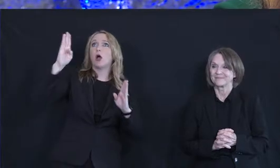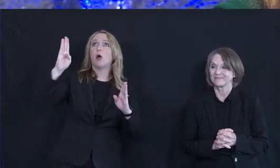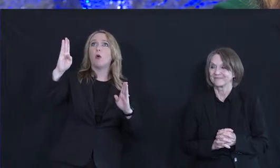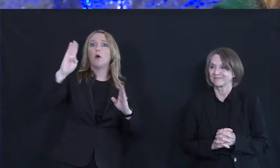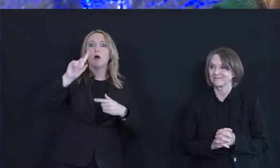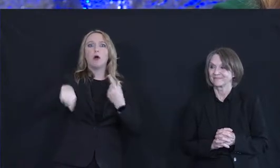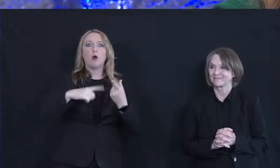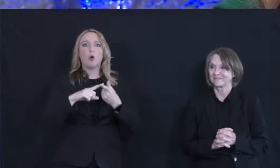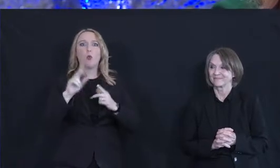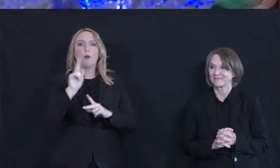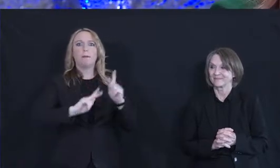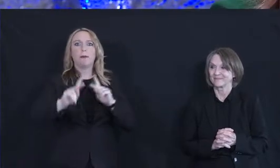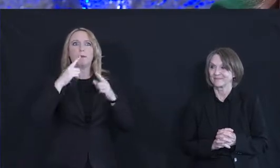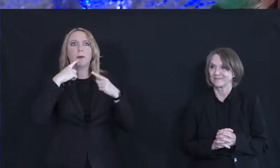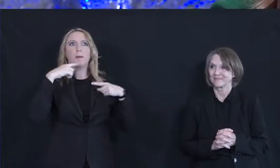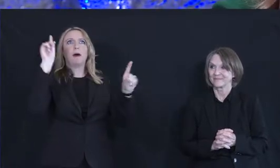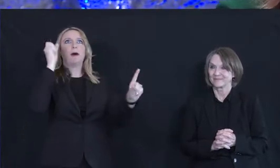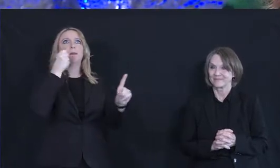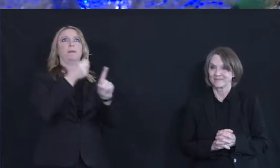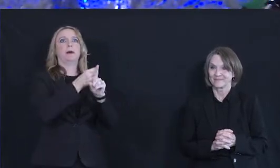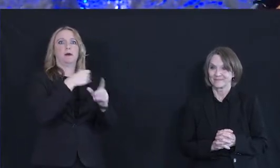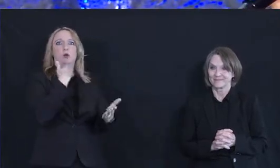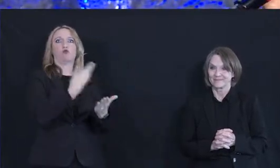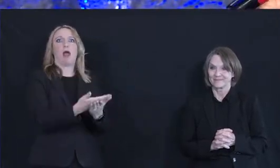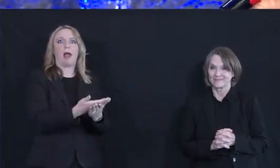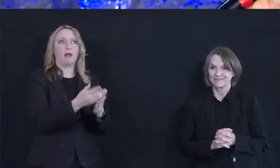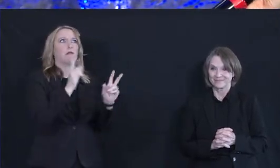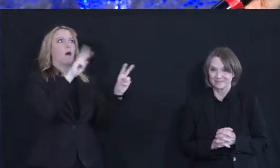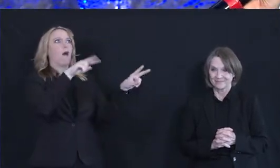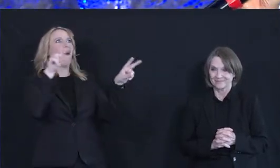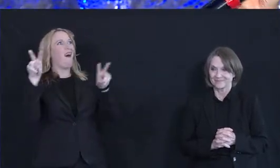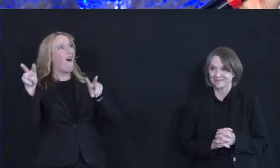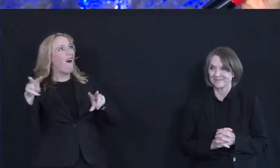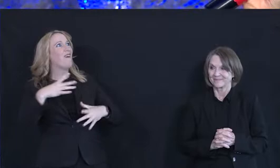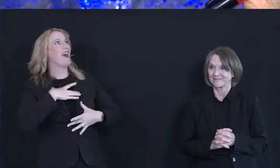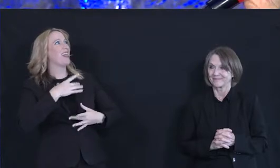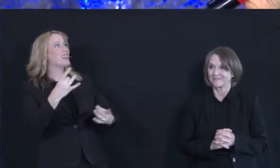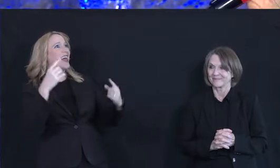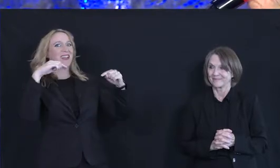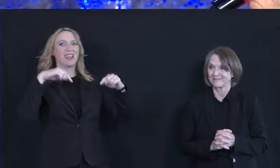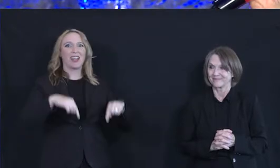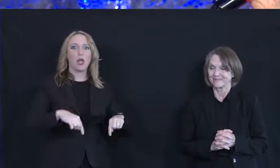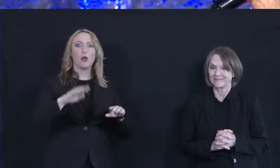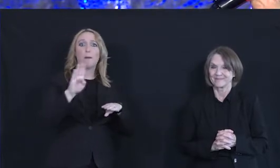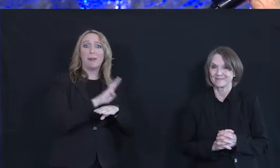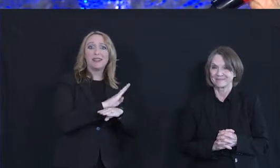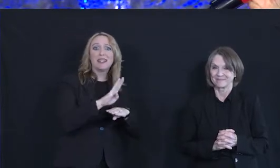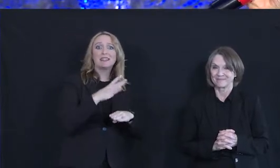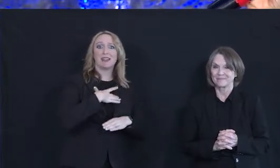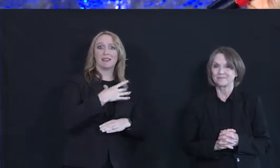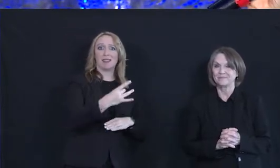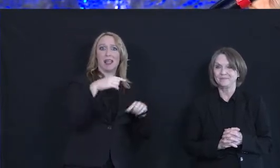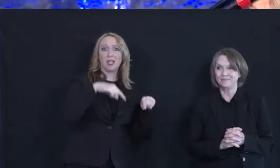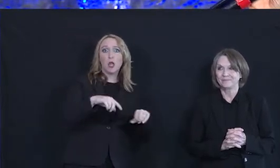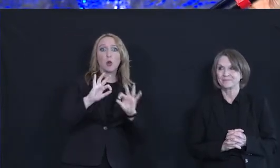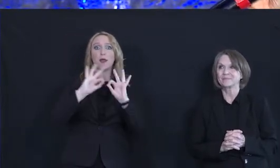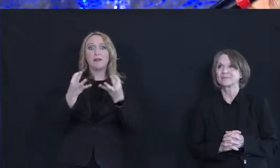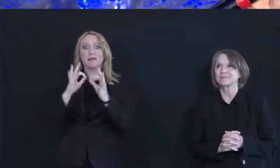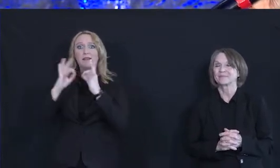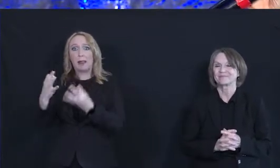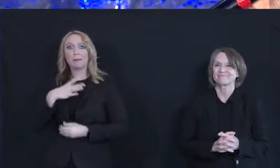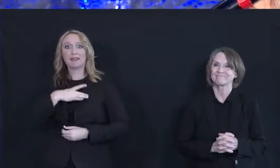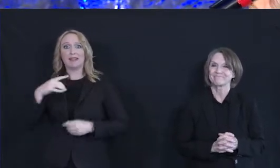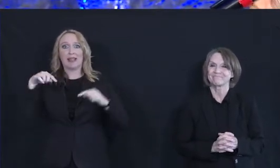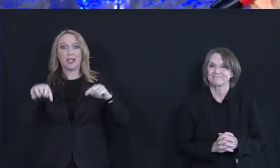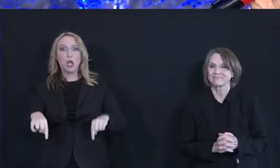with it Business Leaders do visitors do and families do so I would think the biggest thing we have to do among competition among our